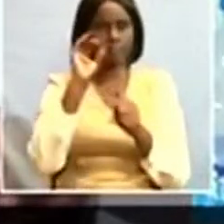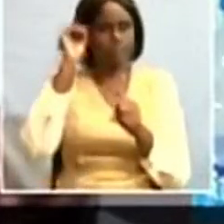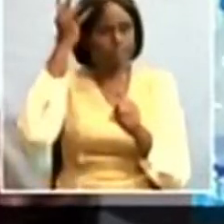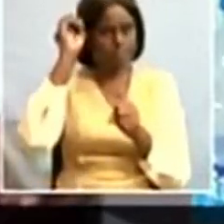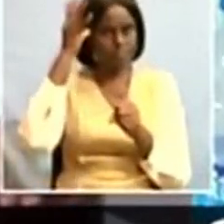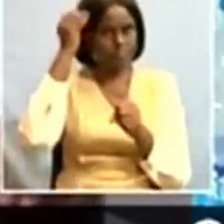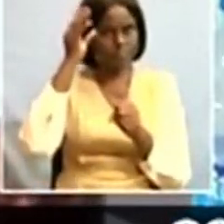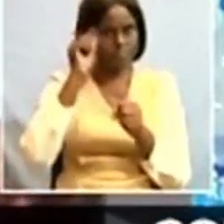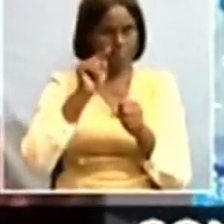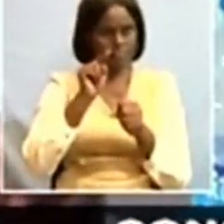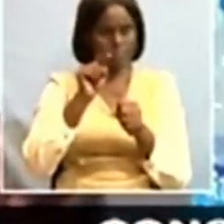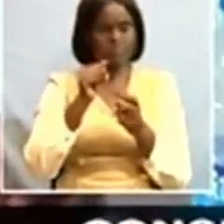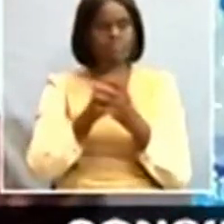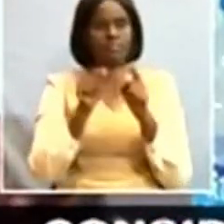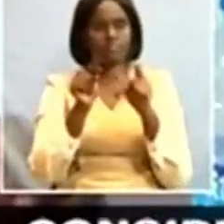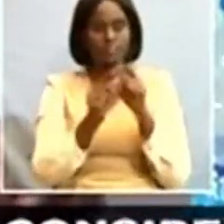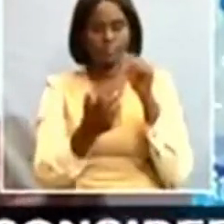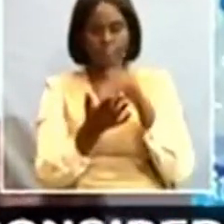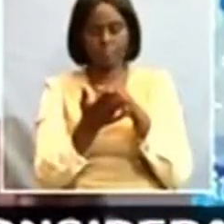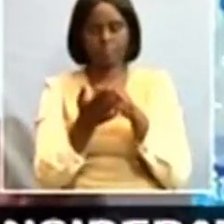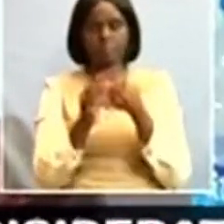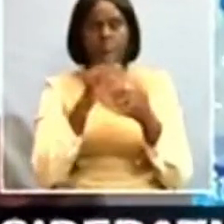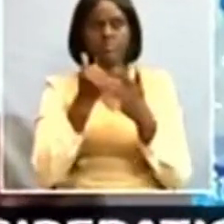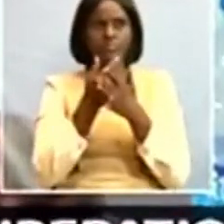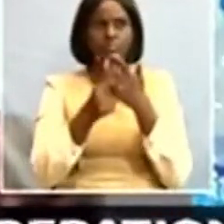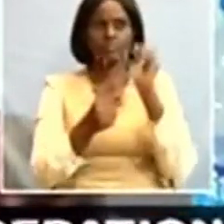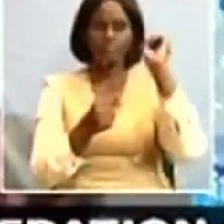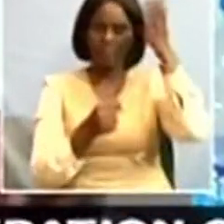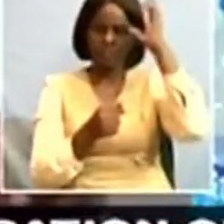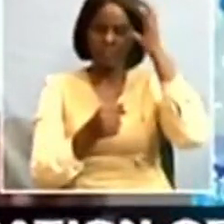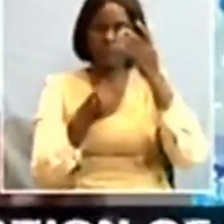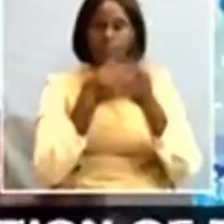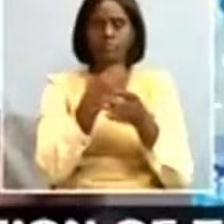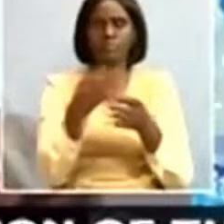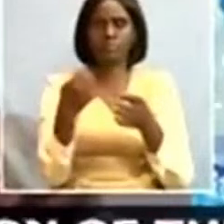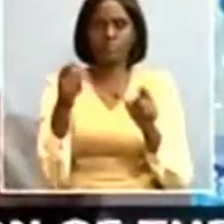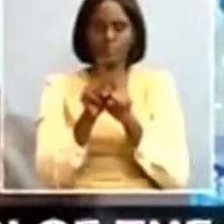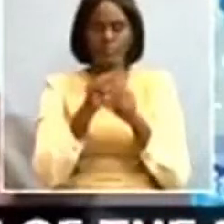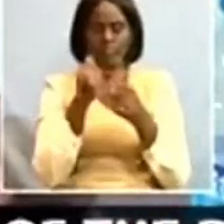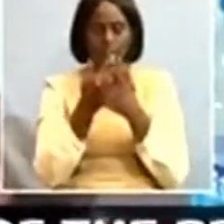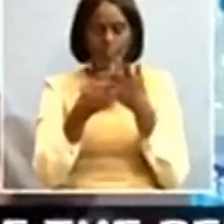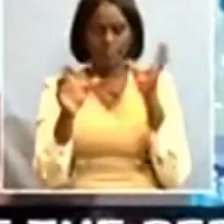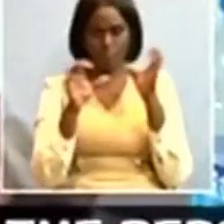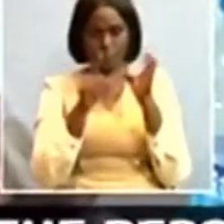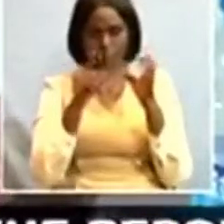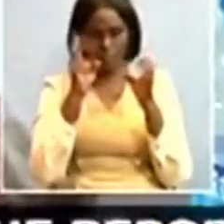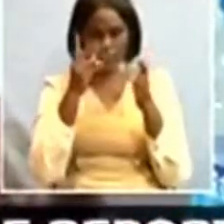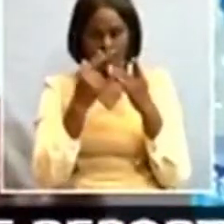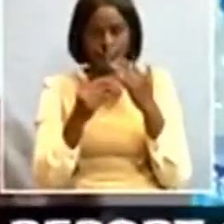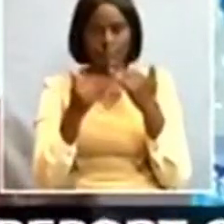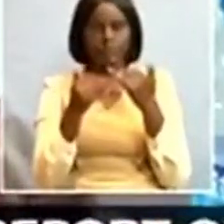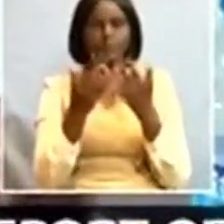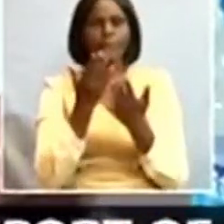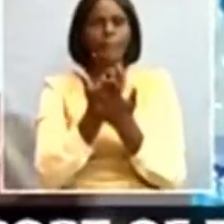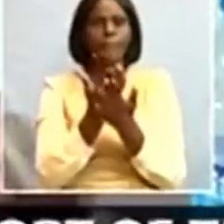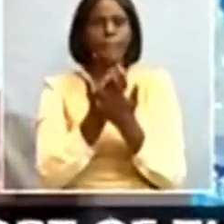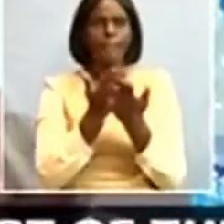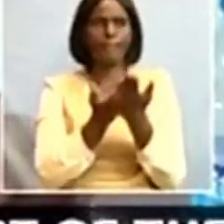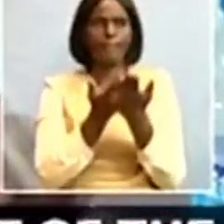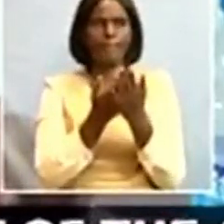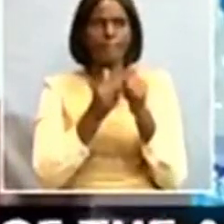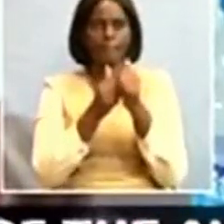ambulances and marine rescue equipment. The committee would therefore recommend